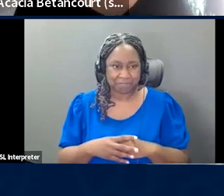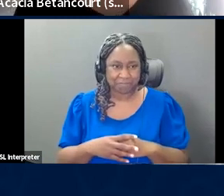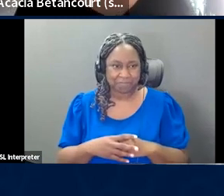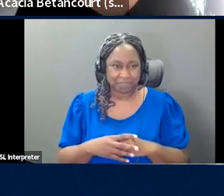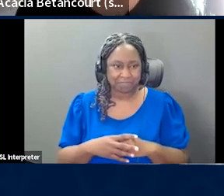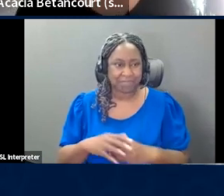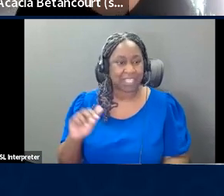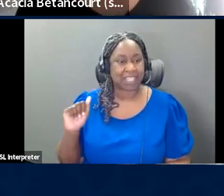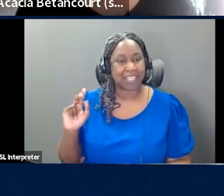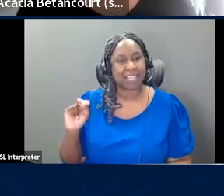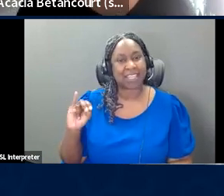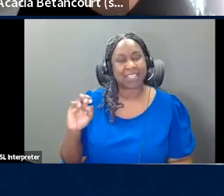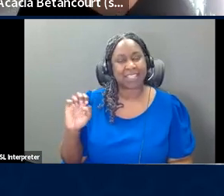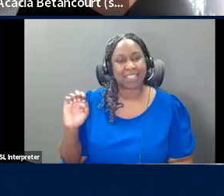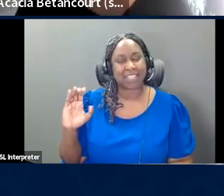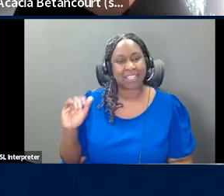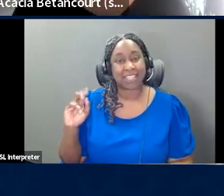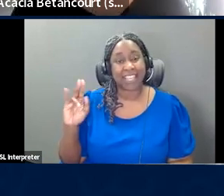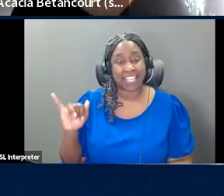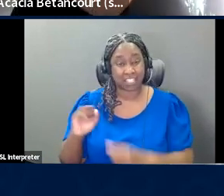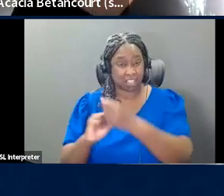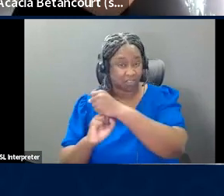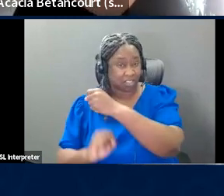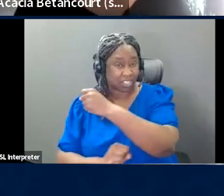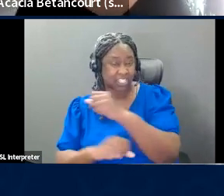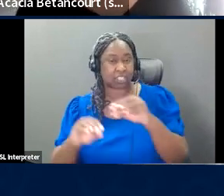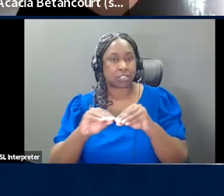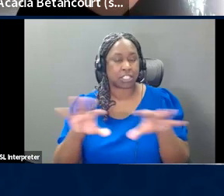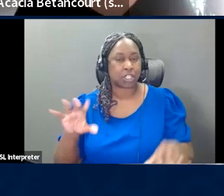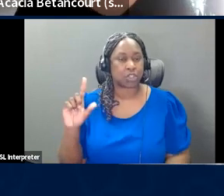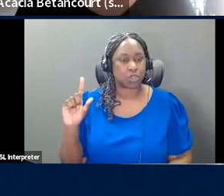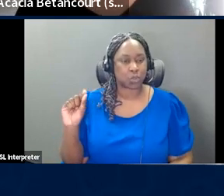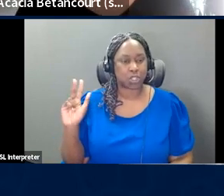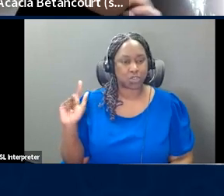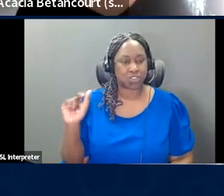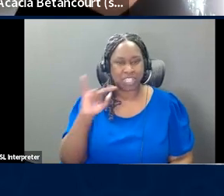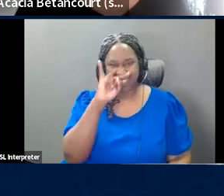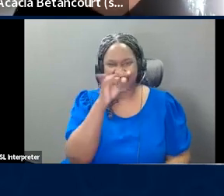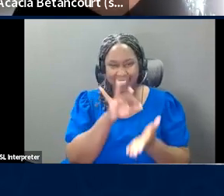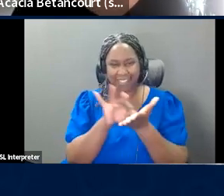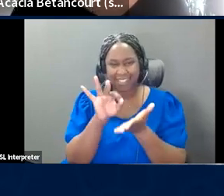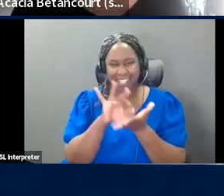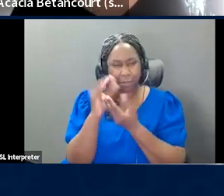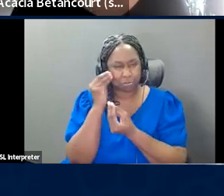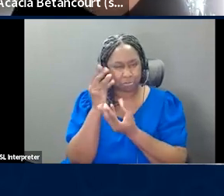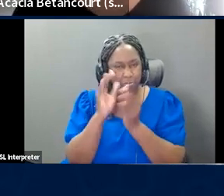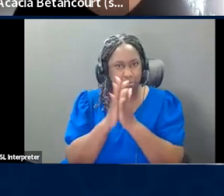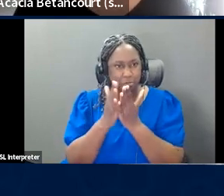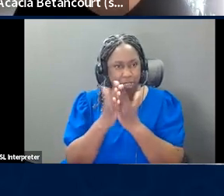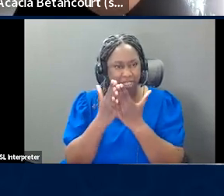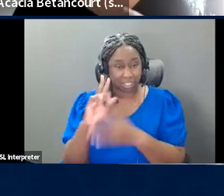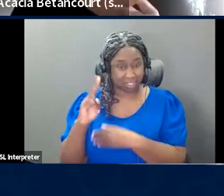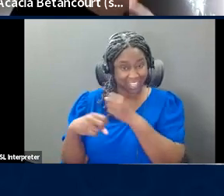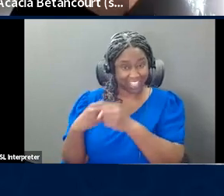Casey Foundation just released its 2023 Kids Count Data Book. And this is the second year in a row that Brevity and Wit